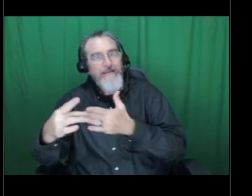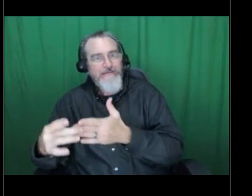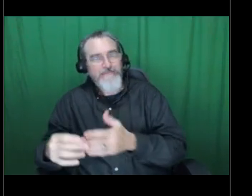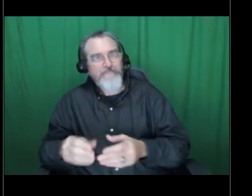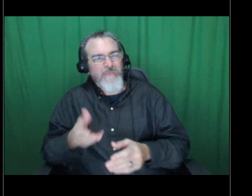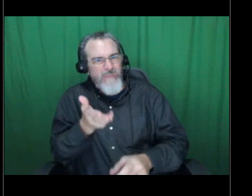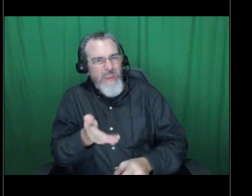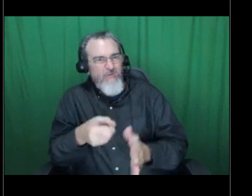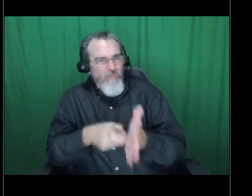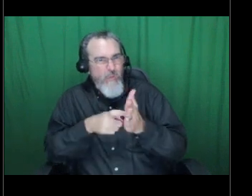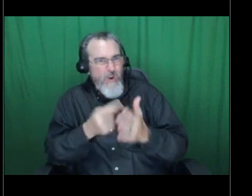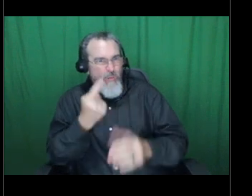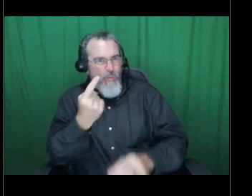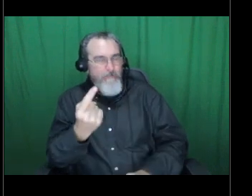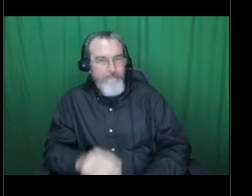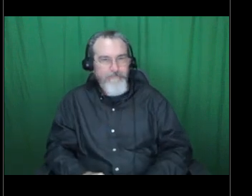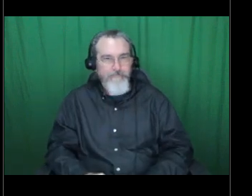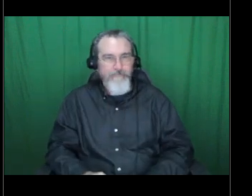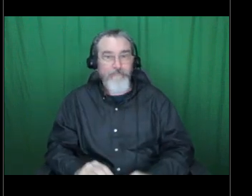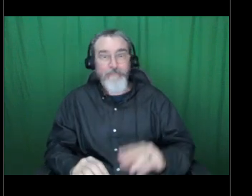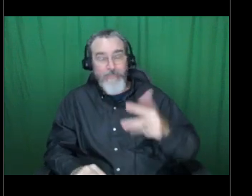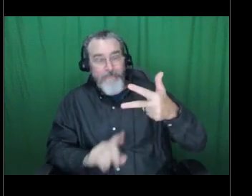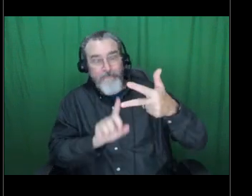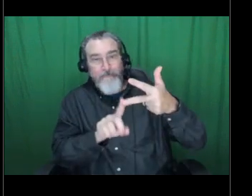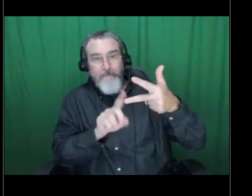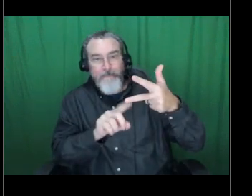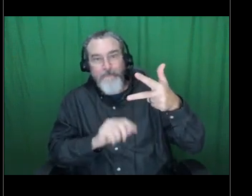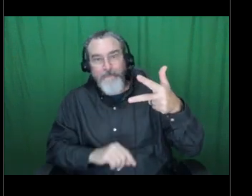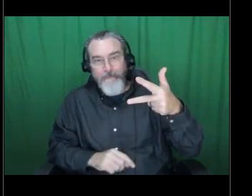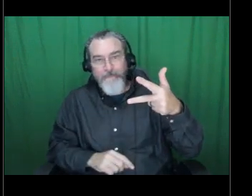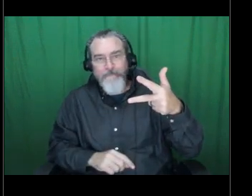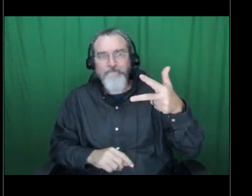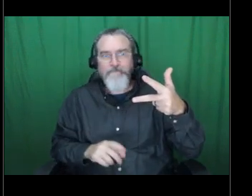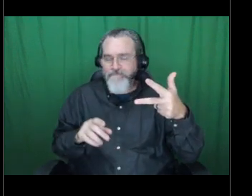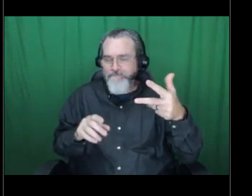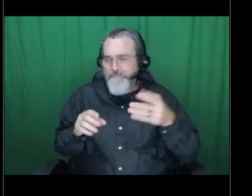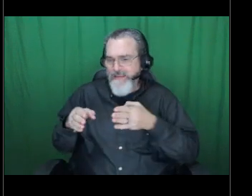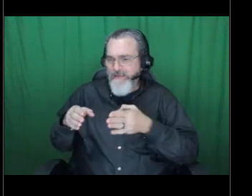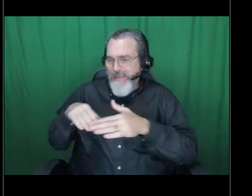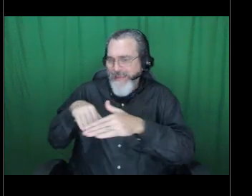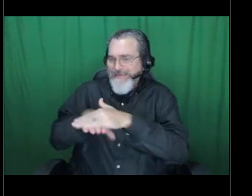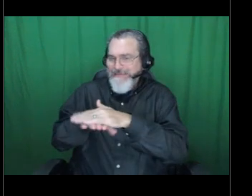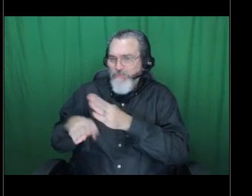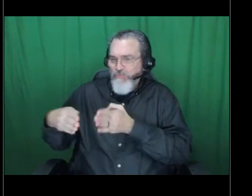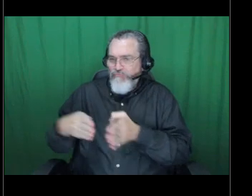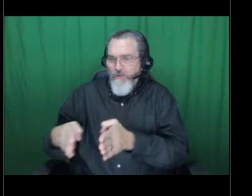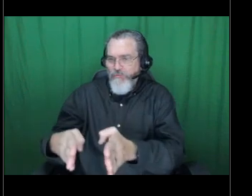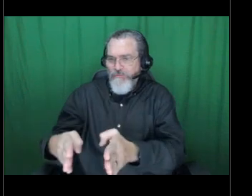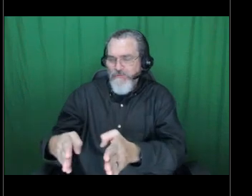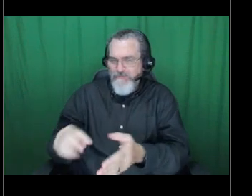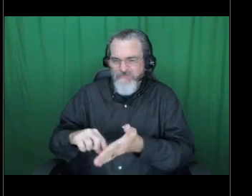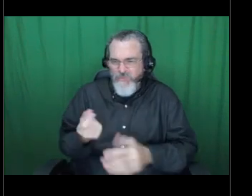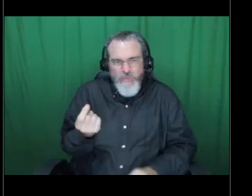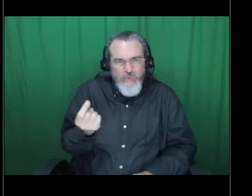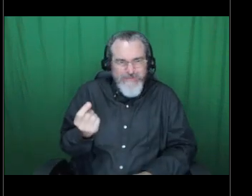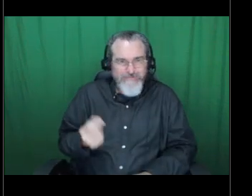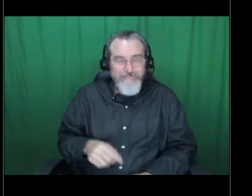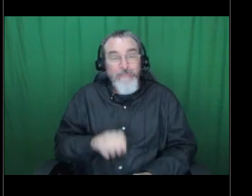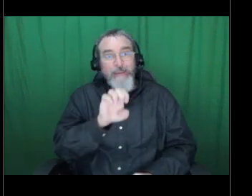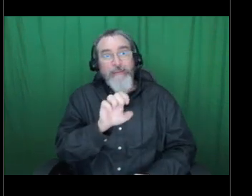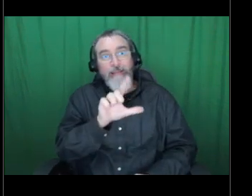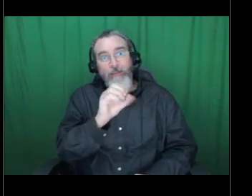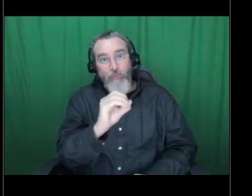Topic 3, elements of an accessible route. ELO, identify the